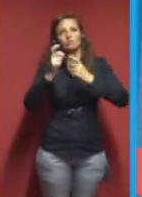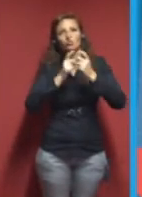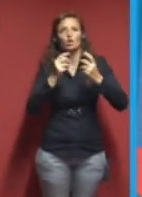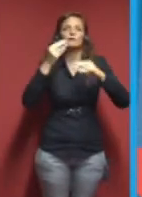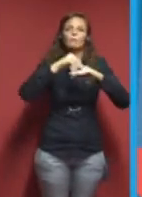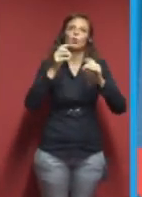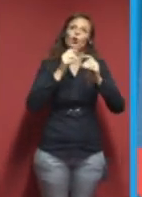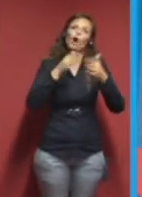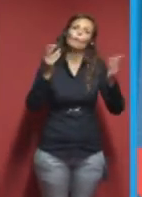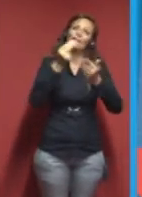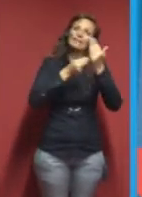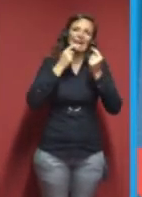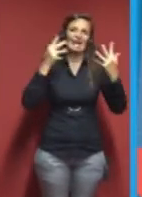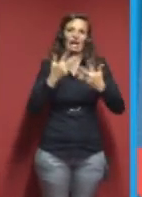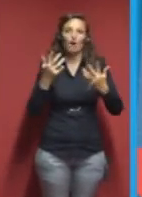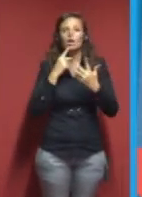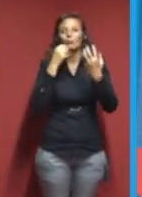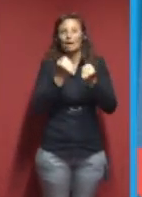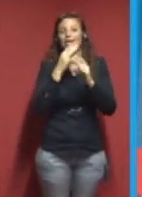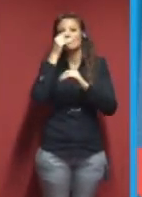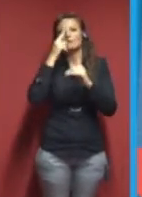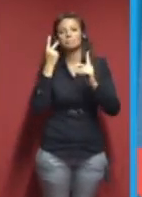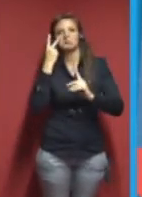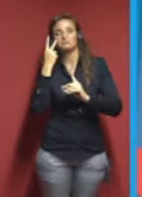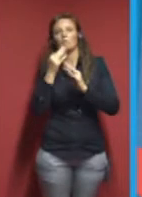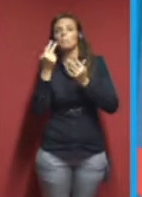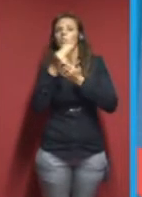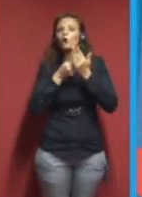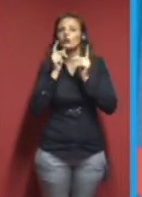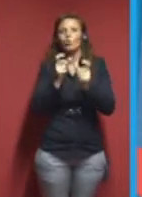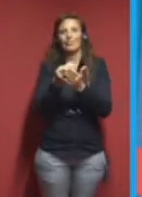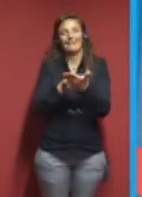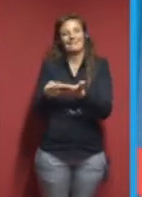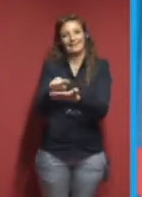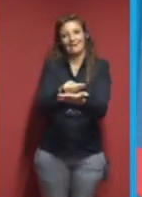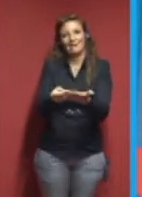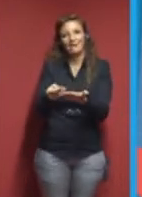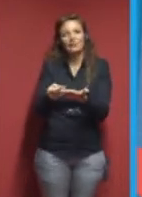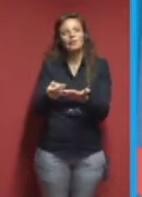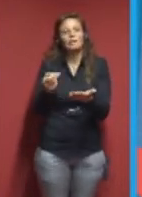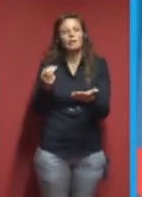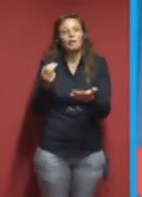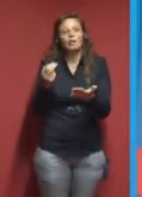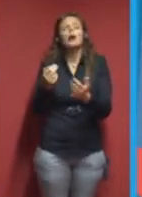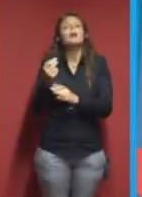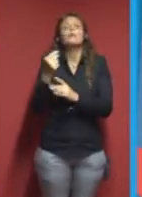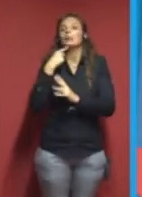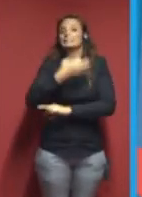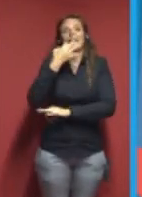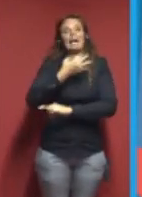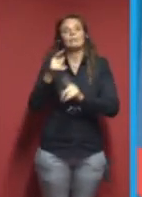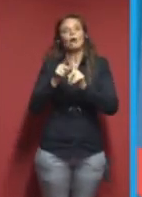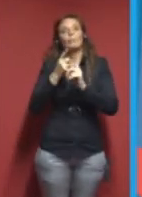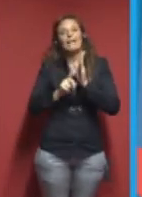of design, they are the outcome of a process and a set of documentation, the blueprint or prescription or recipe. It's the same of